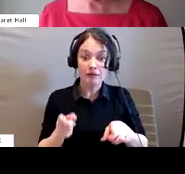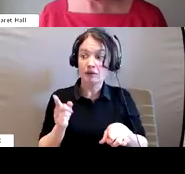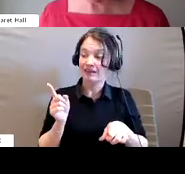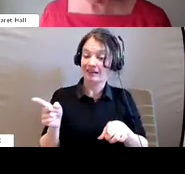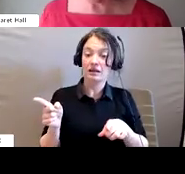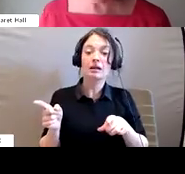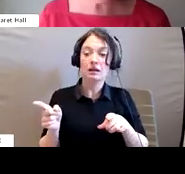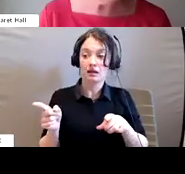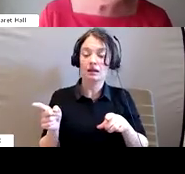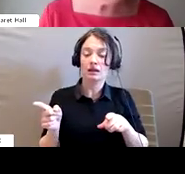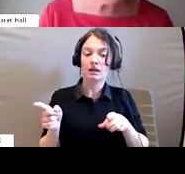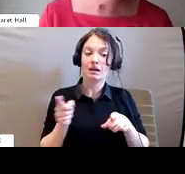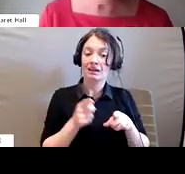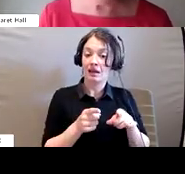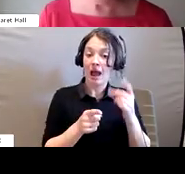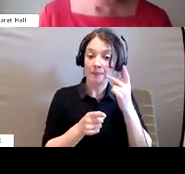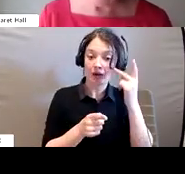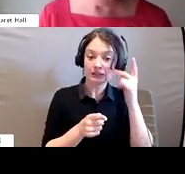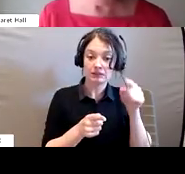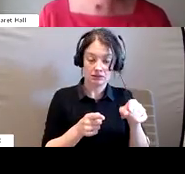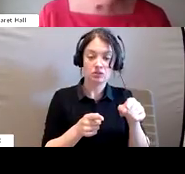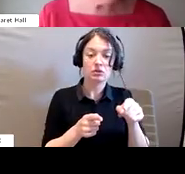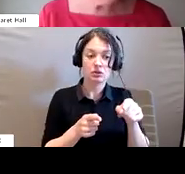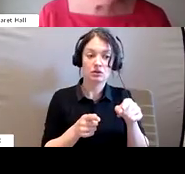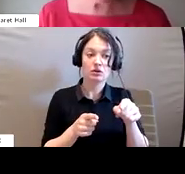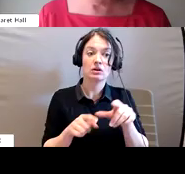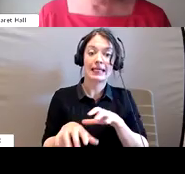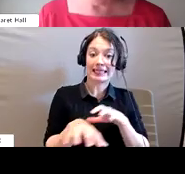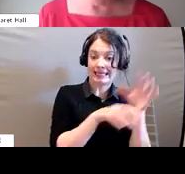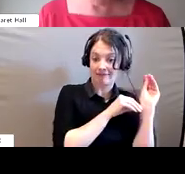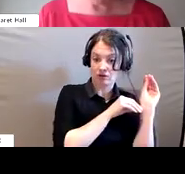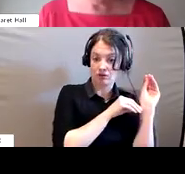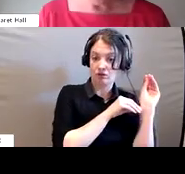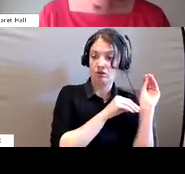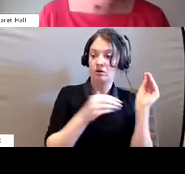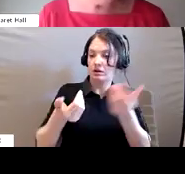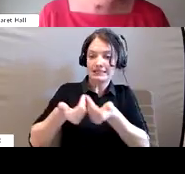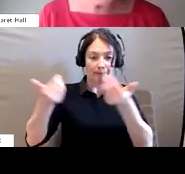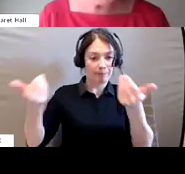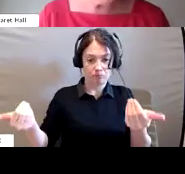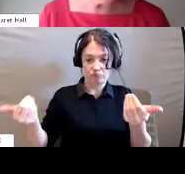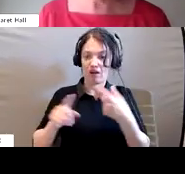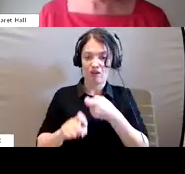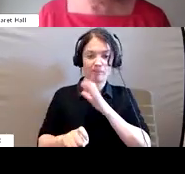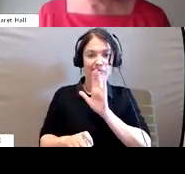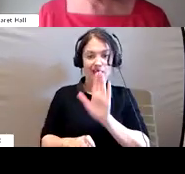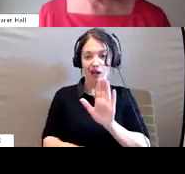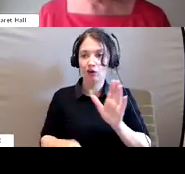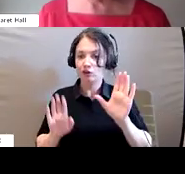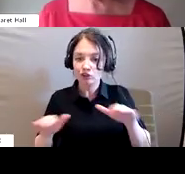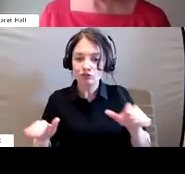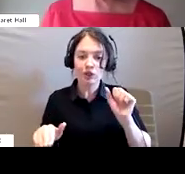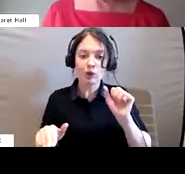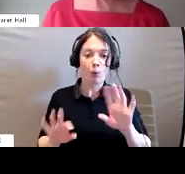the parent into setting away from the perpetrator in a secure